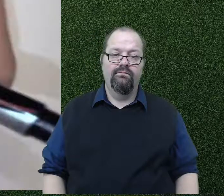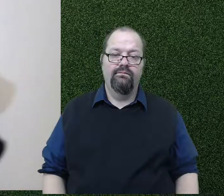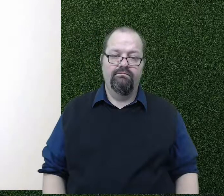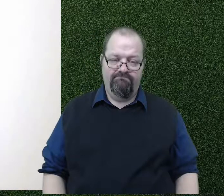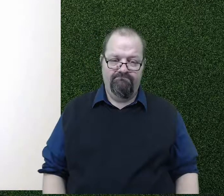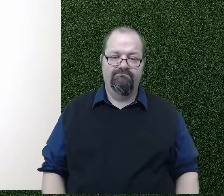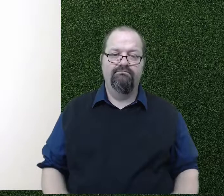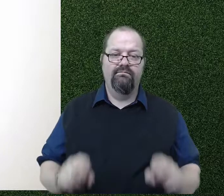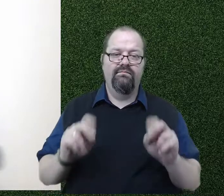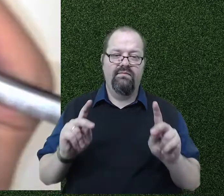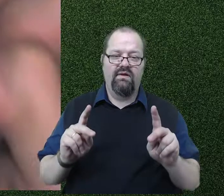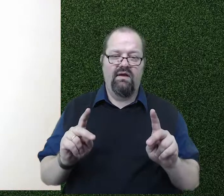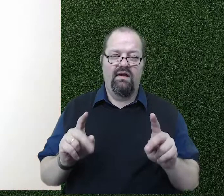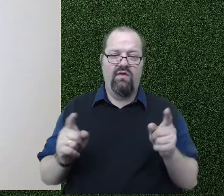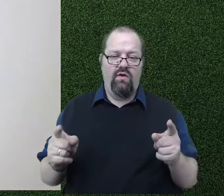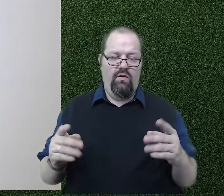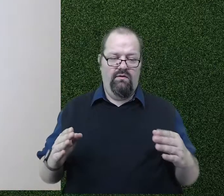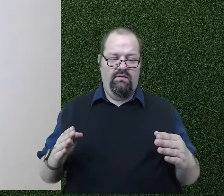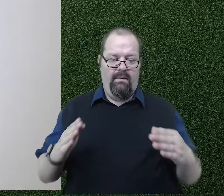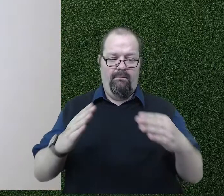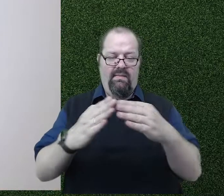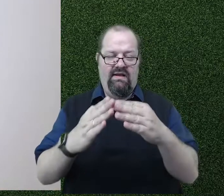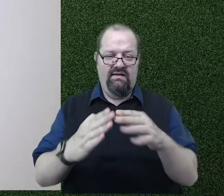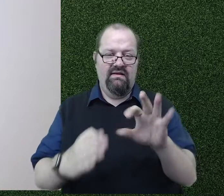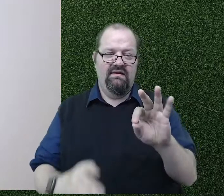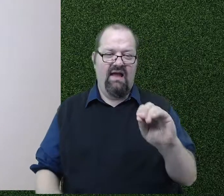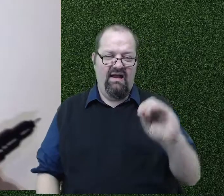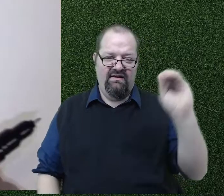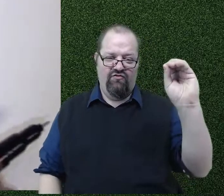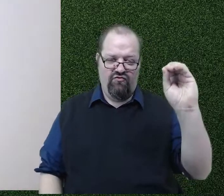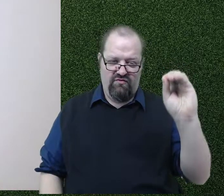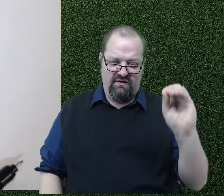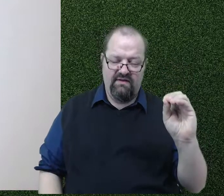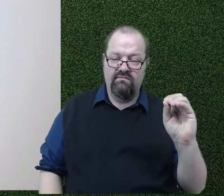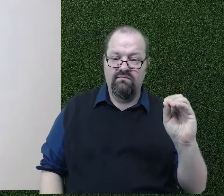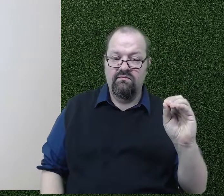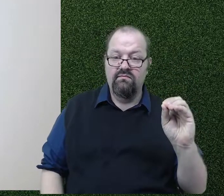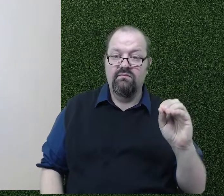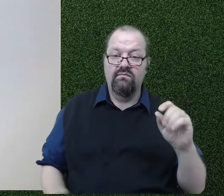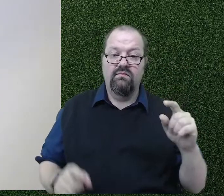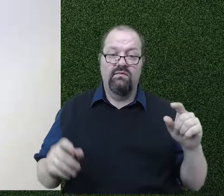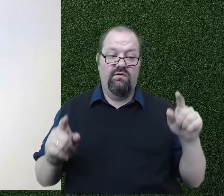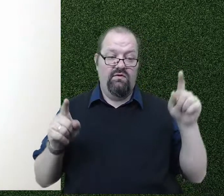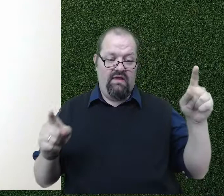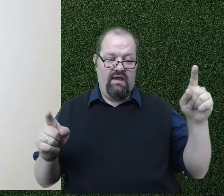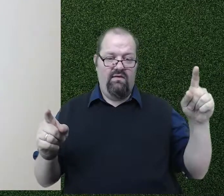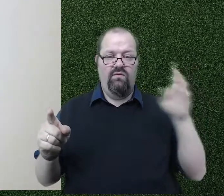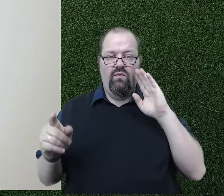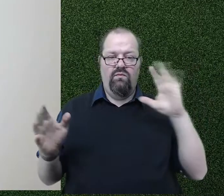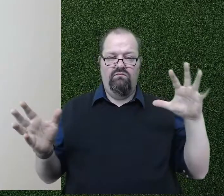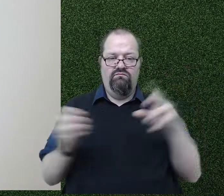Okay, these guys meet at 90-degree angles. So that this plus this equals u.